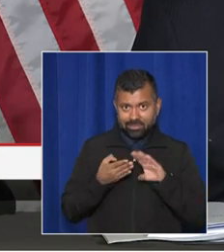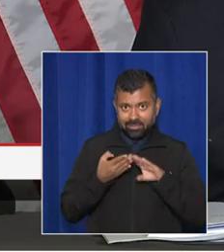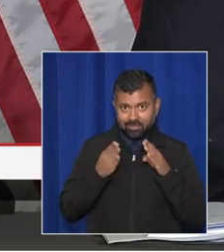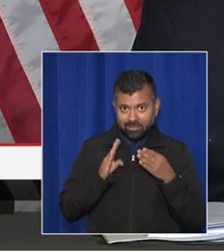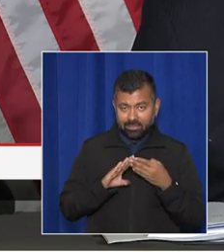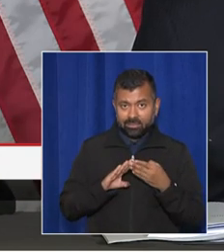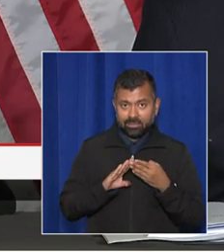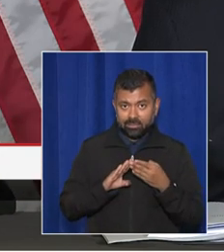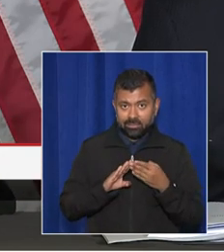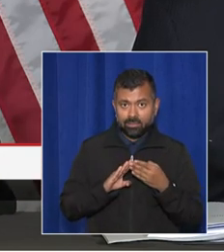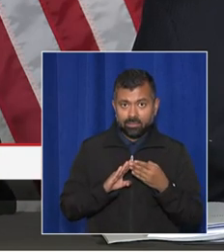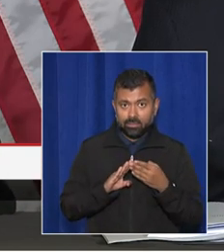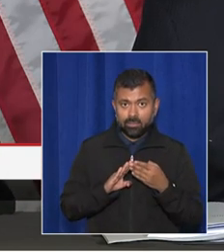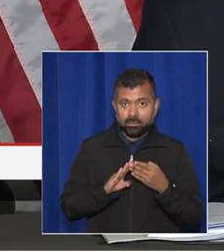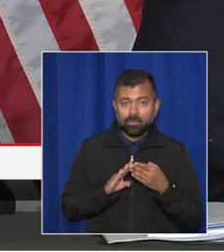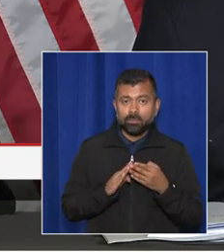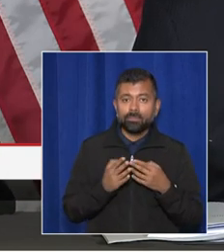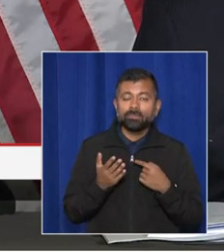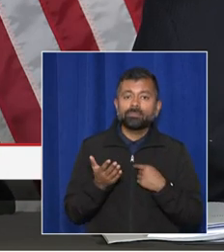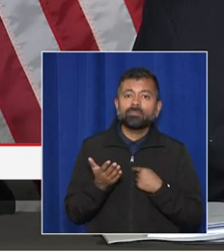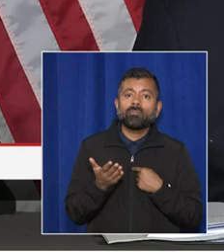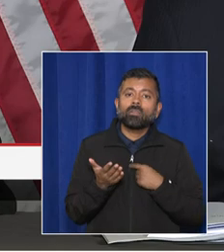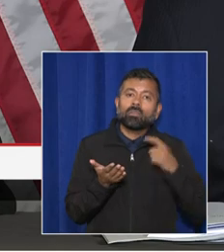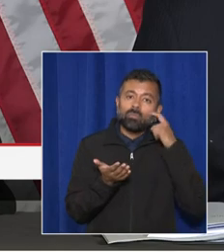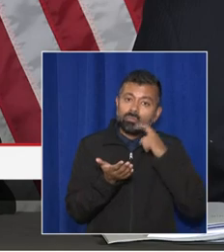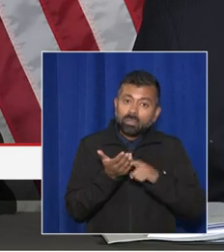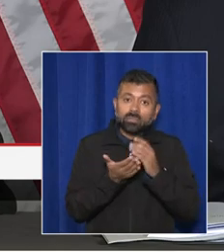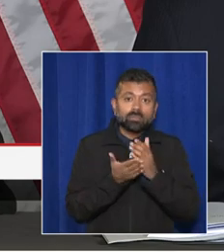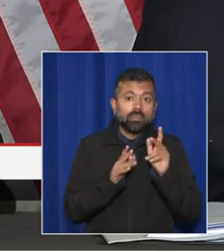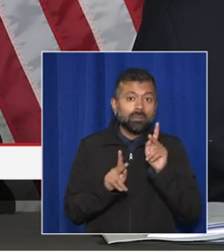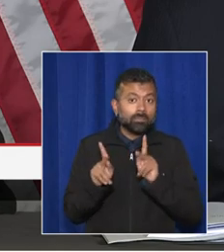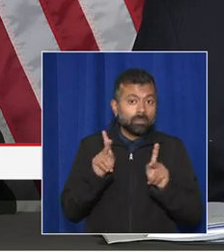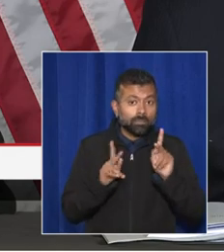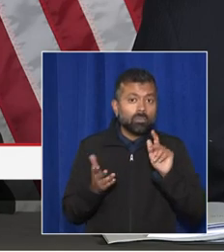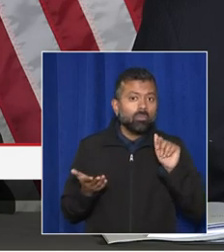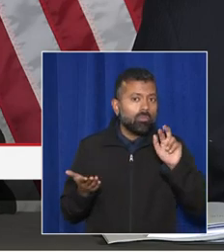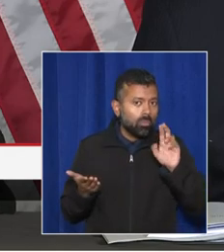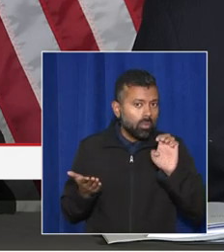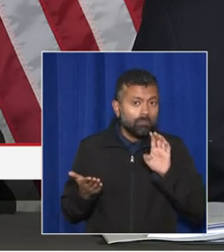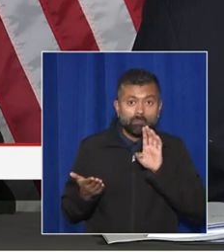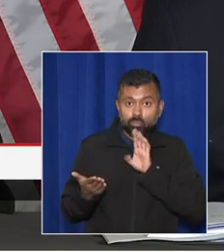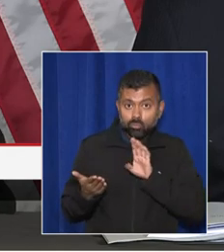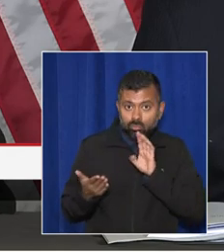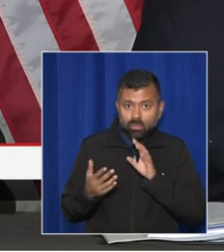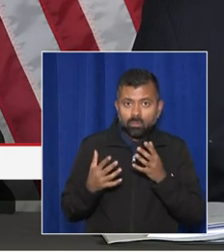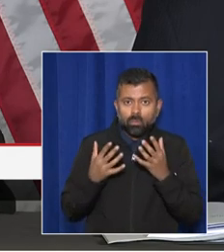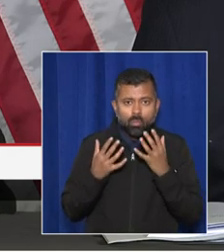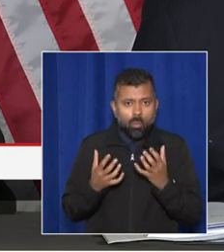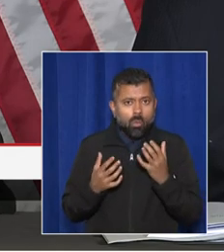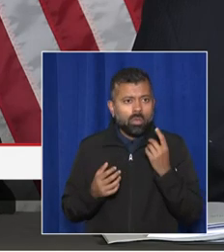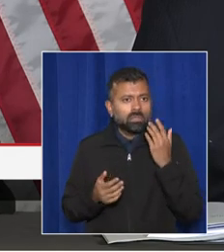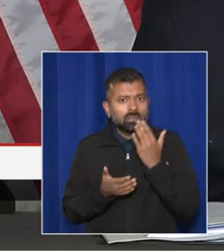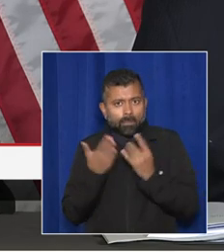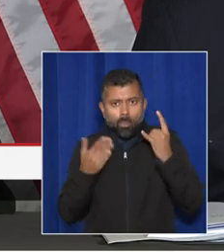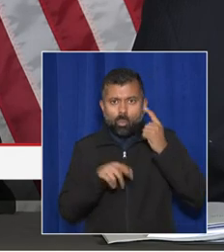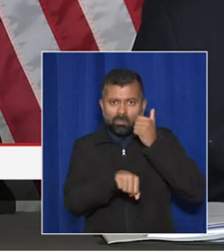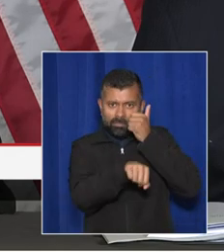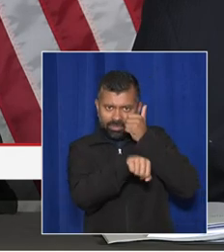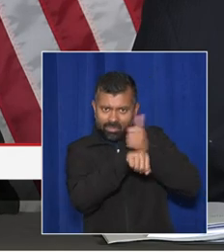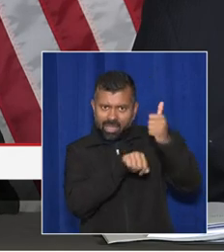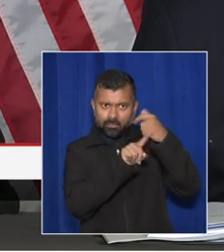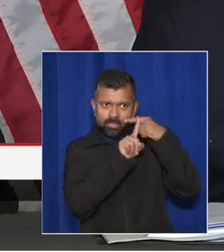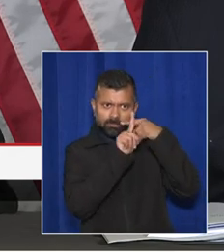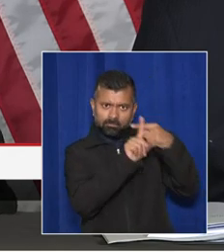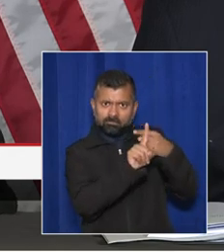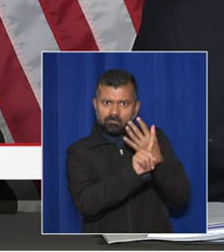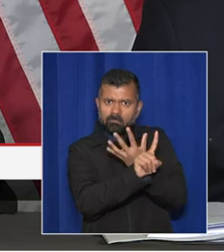recognize that there is frustration and people want someone to blame or they want somebody to be mad at,